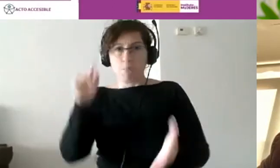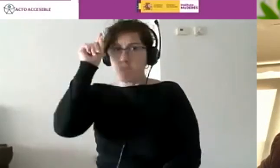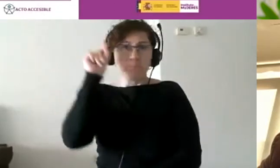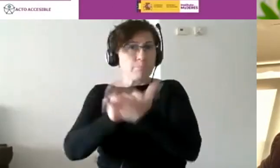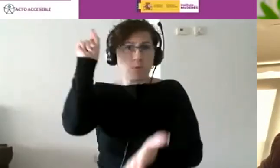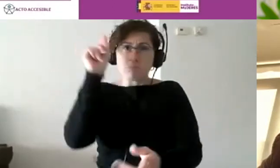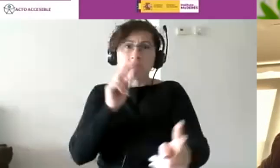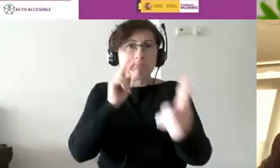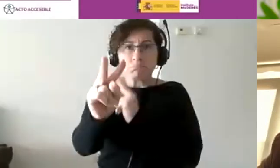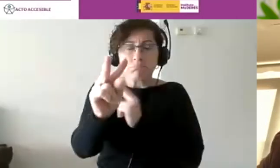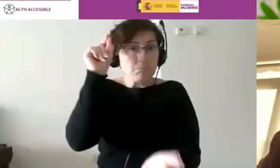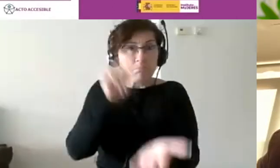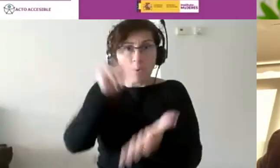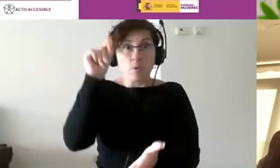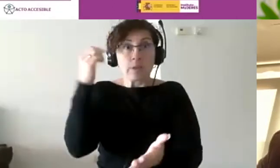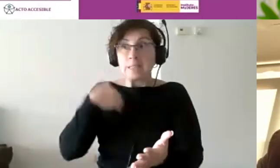response, really fast